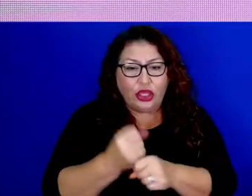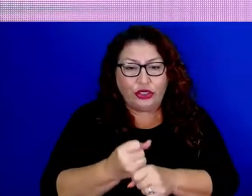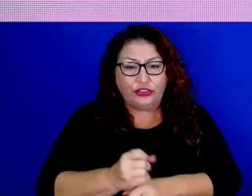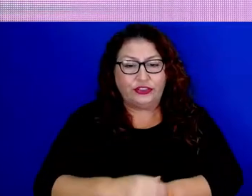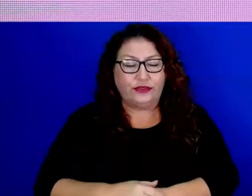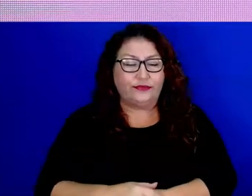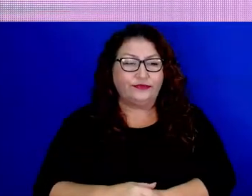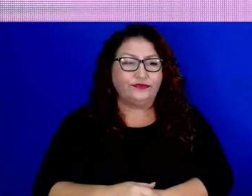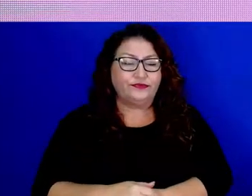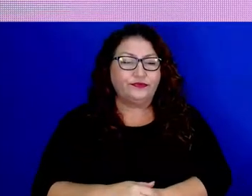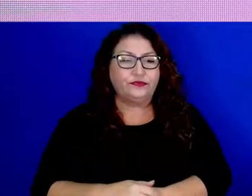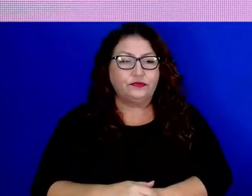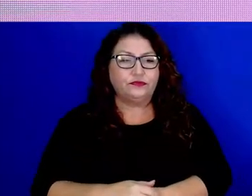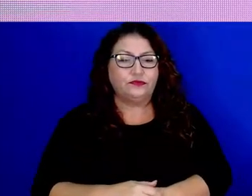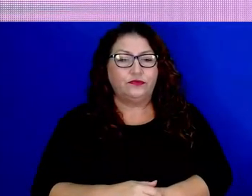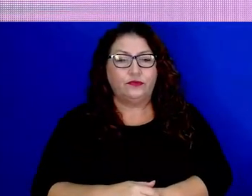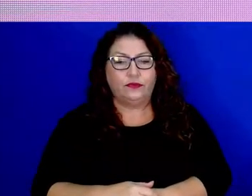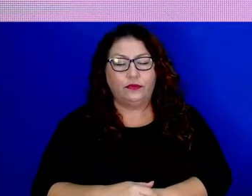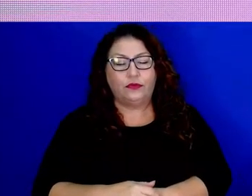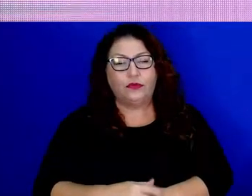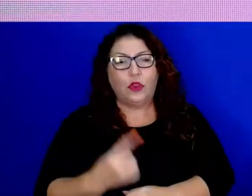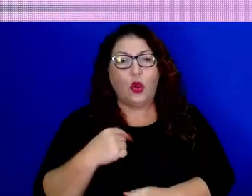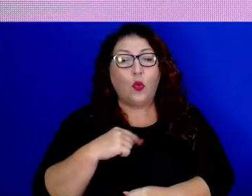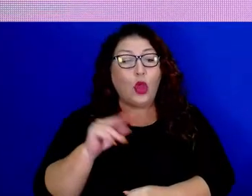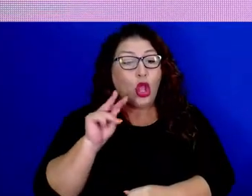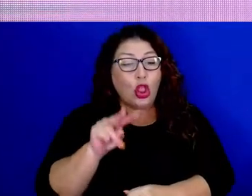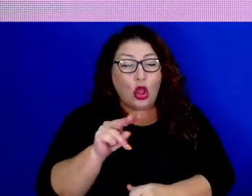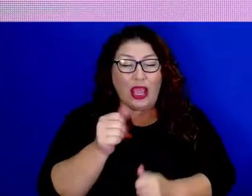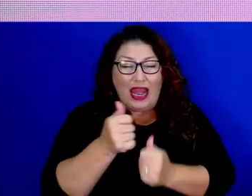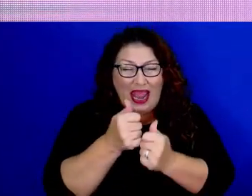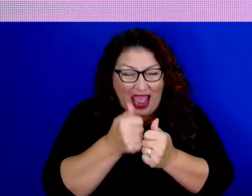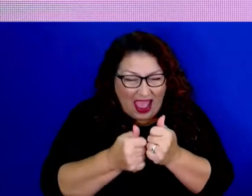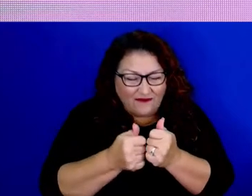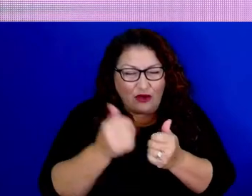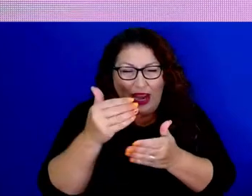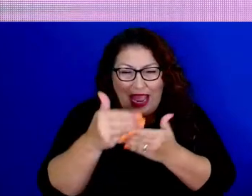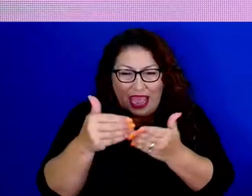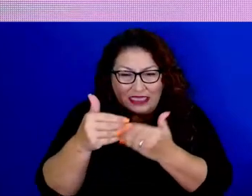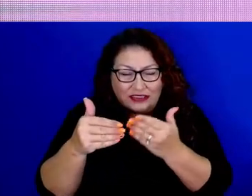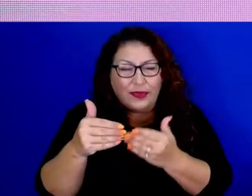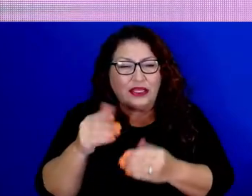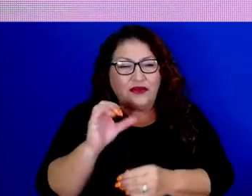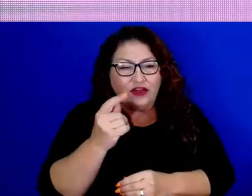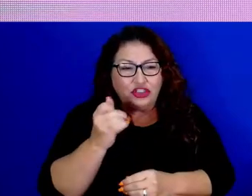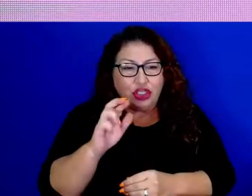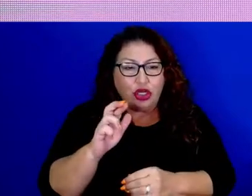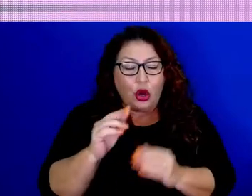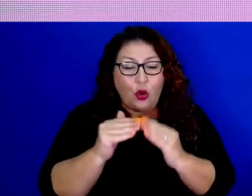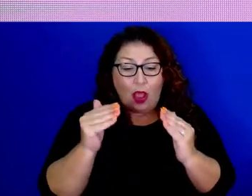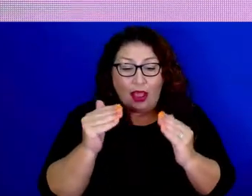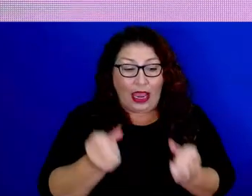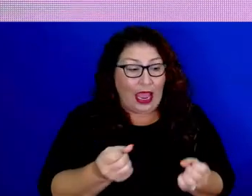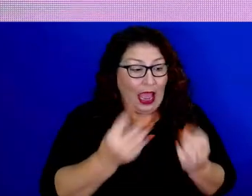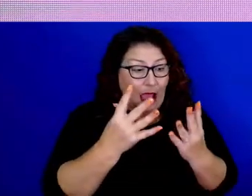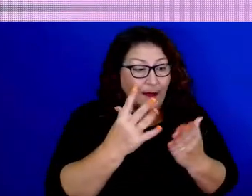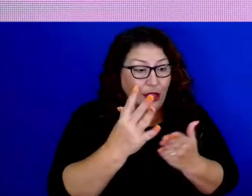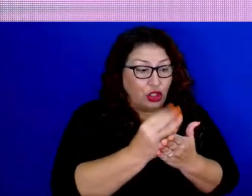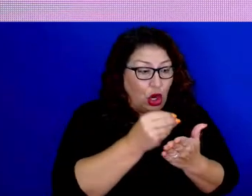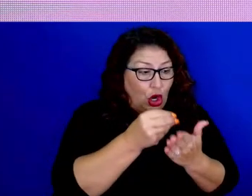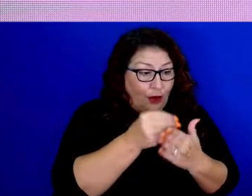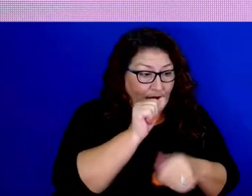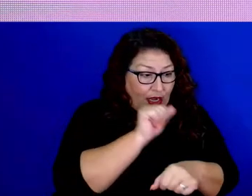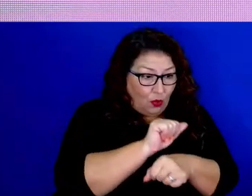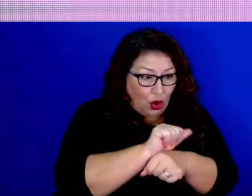Because we look at every aspect of gender equality, from how much women and men earn at work, to who